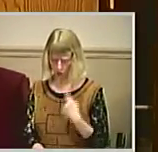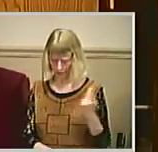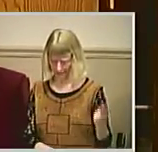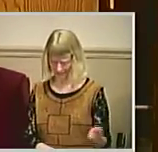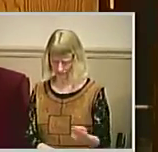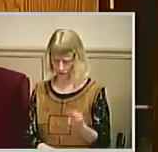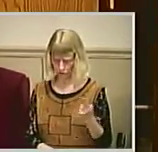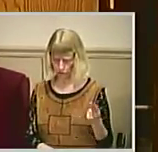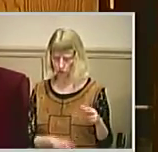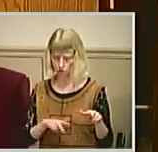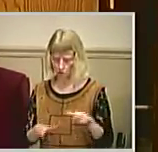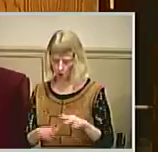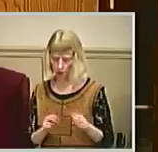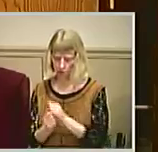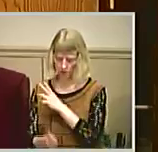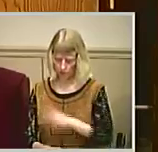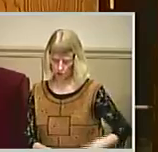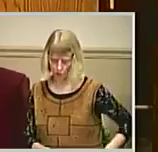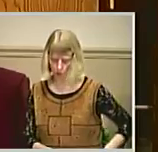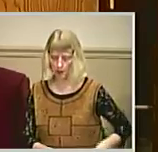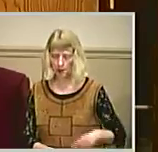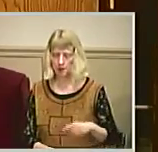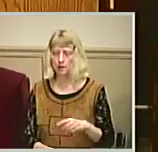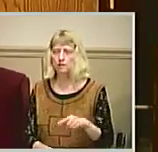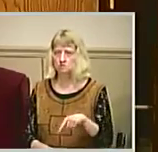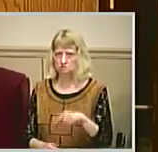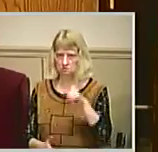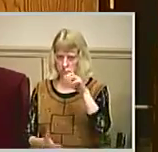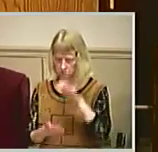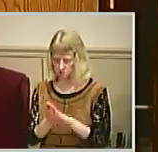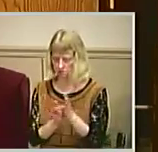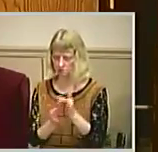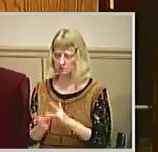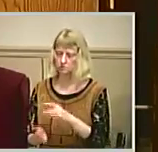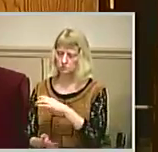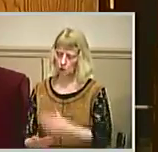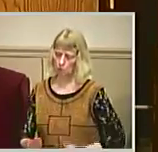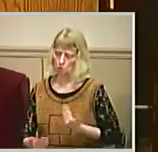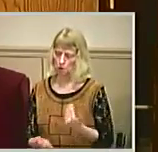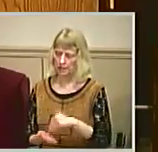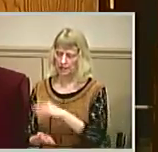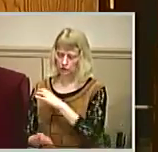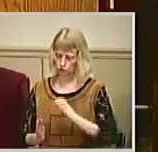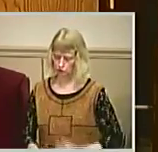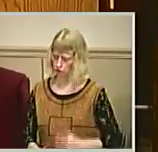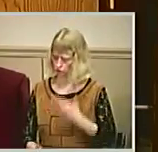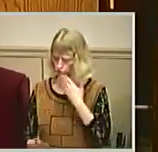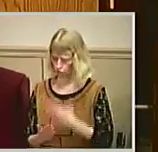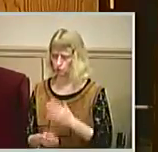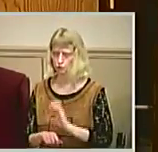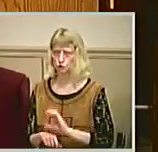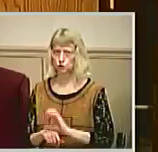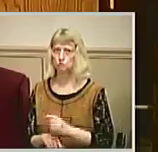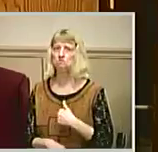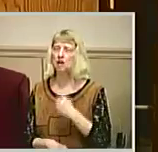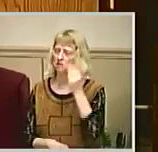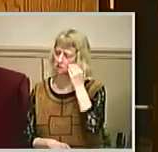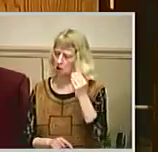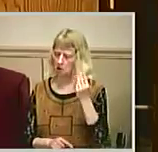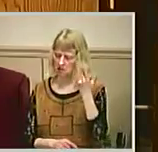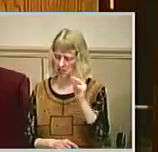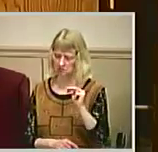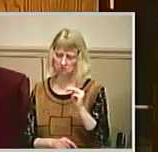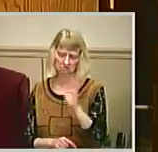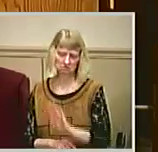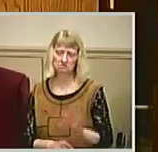history of walking with the Lord. Mike Pence is a Bible-believing, born-again Christian who goes to a solid church. I've known Mike Pence for